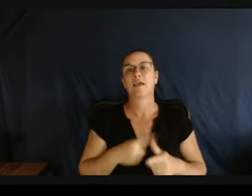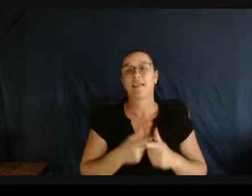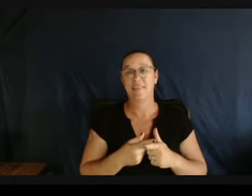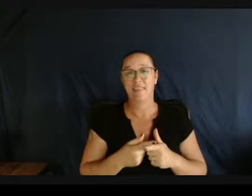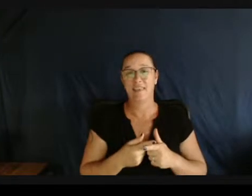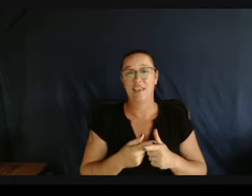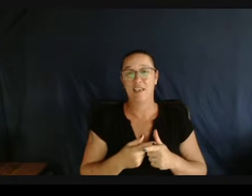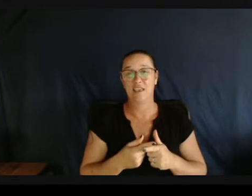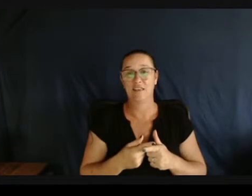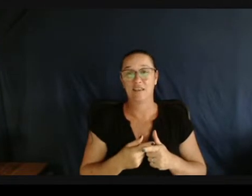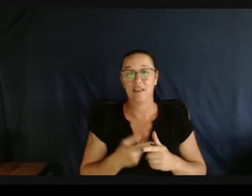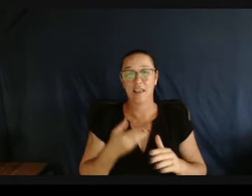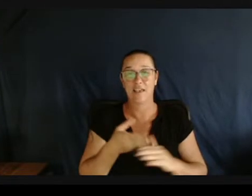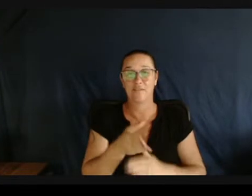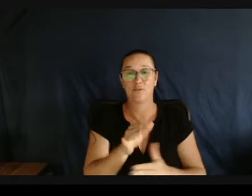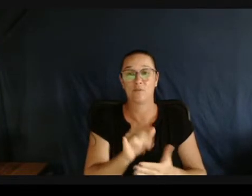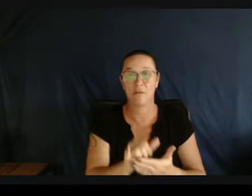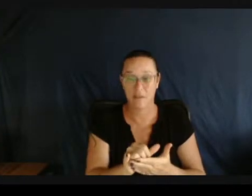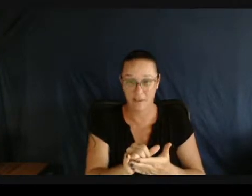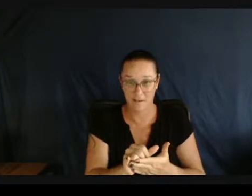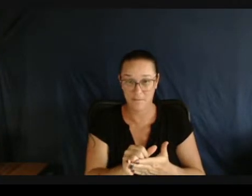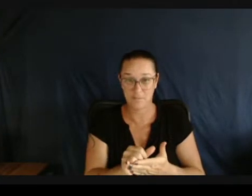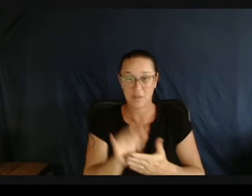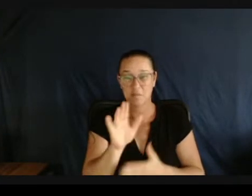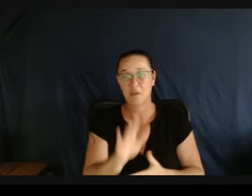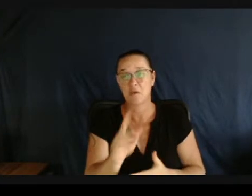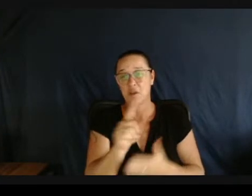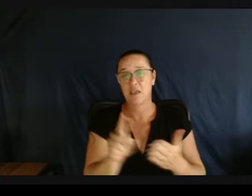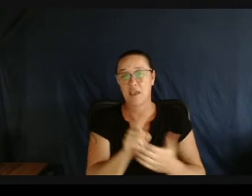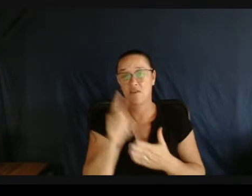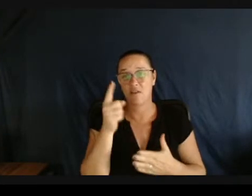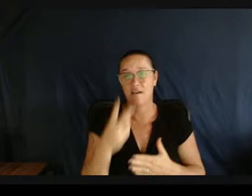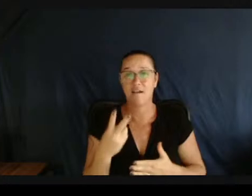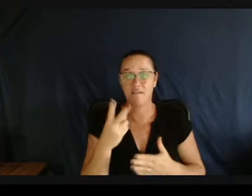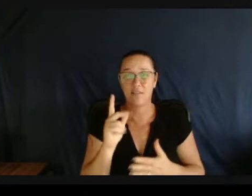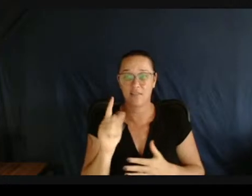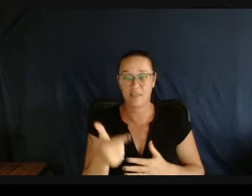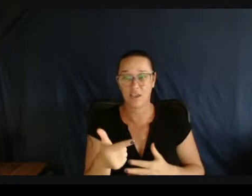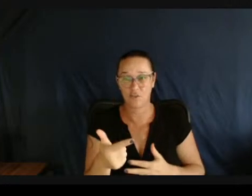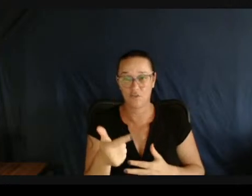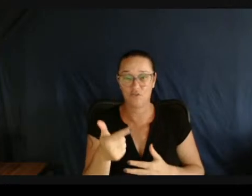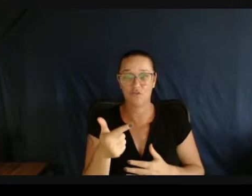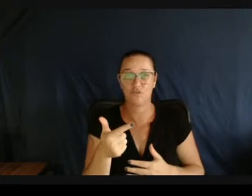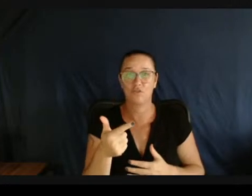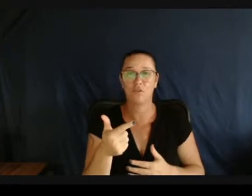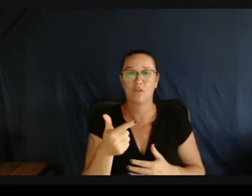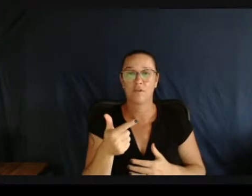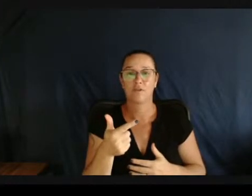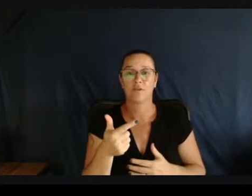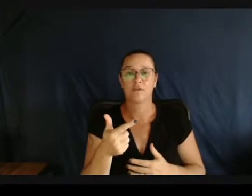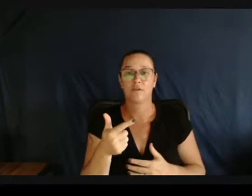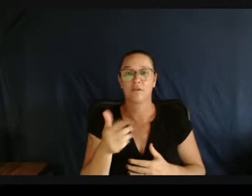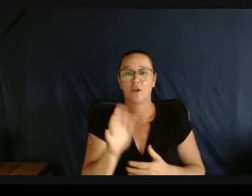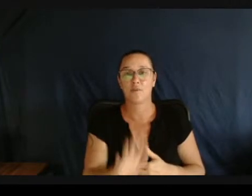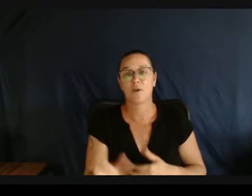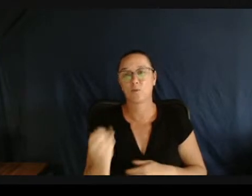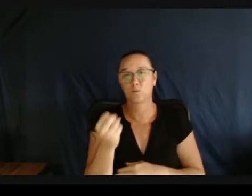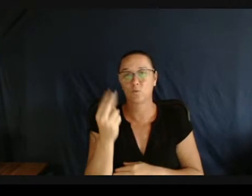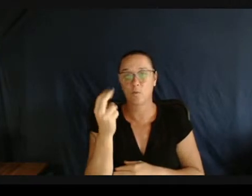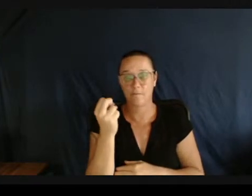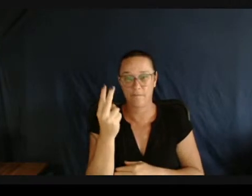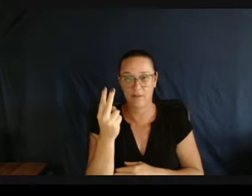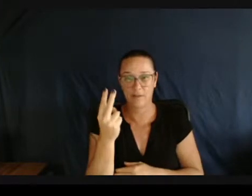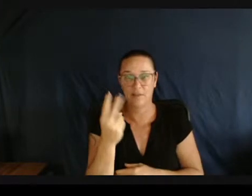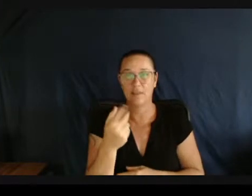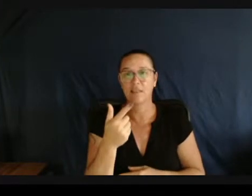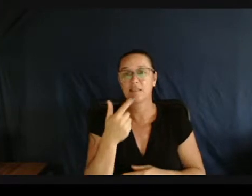afterwards, where about an hour and a half later, I notice on Wednesday, right around noon, that the eruption ended